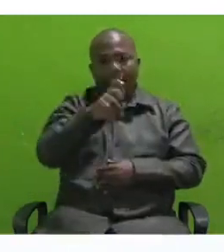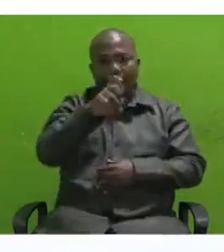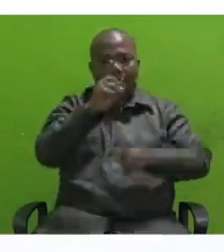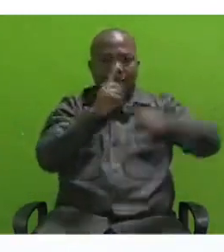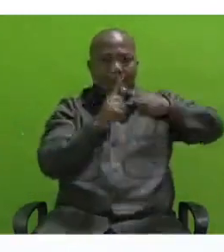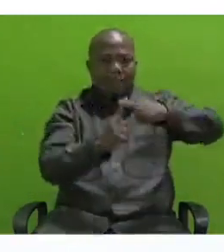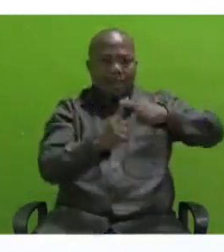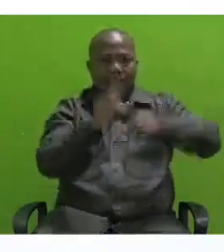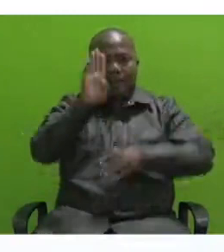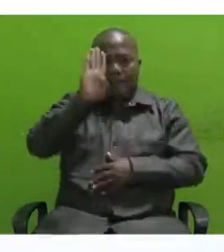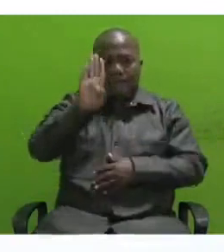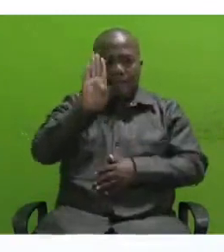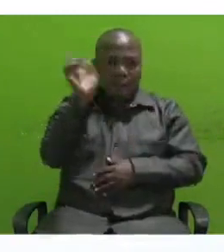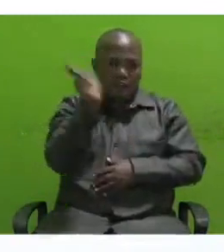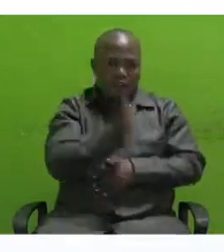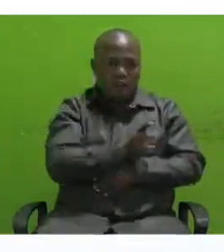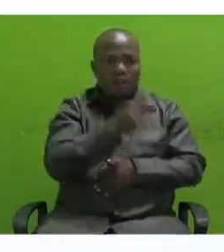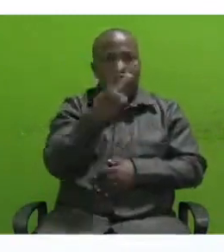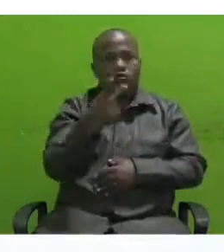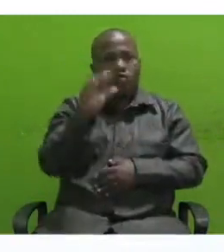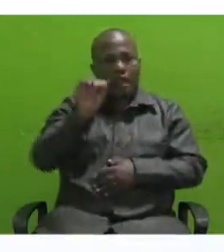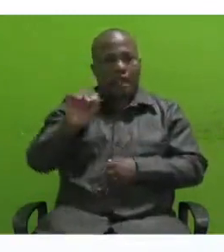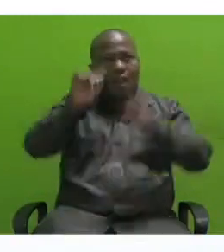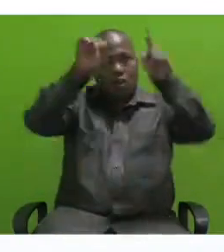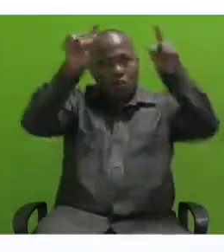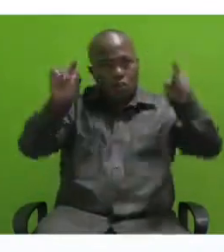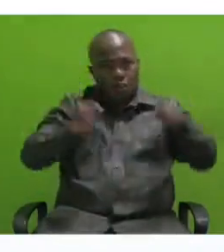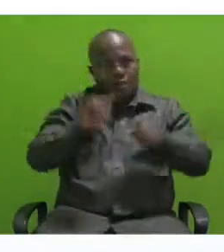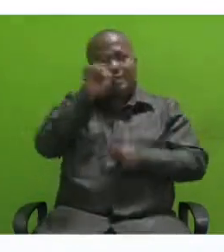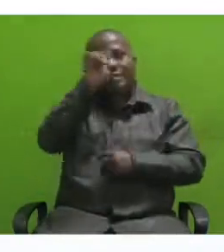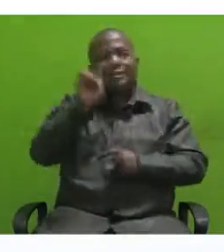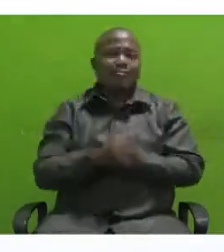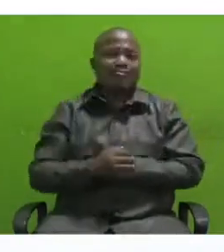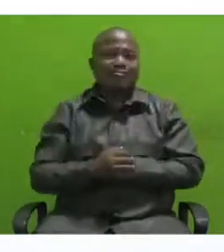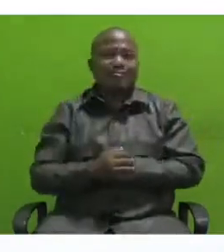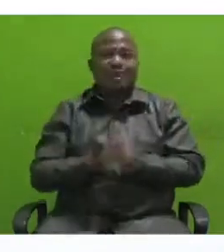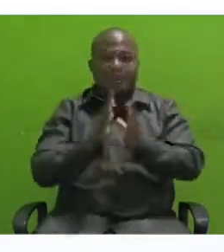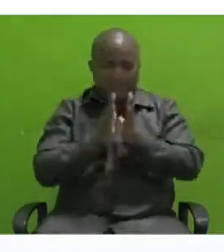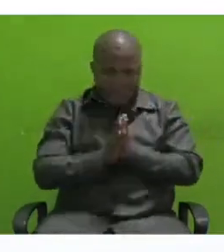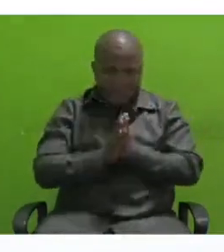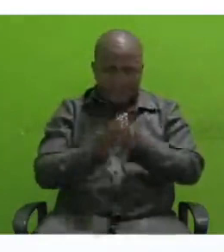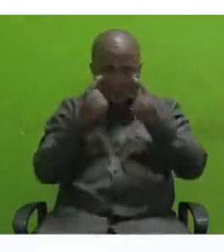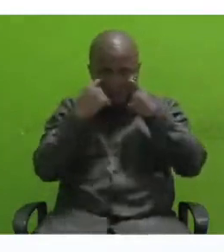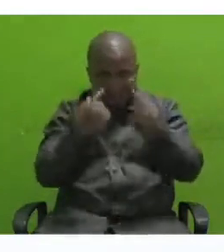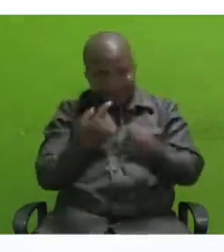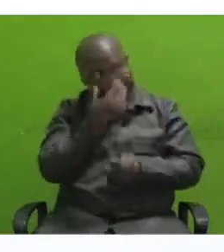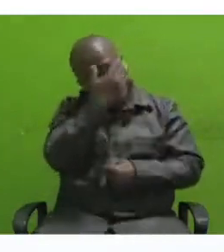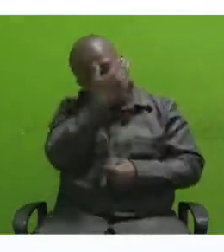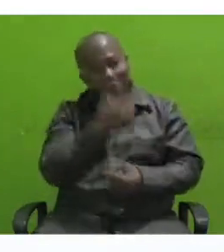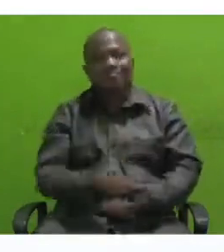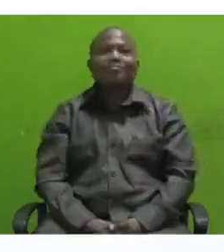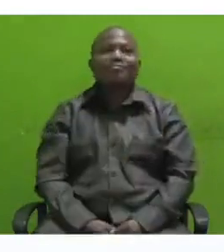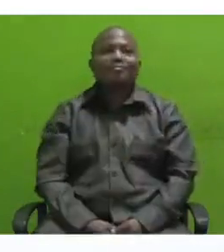said x plus b over 2a the whole thing square. So please let us